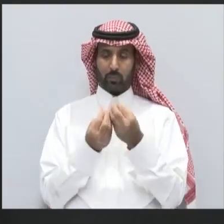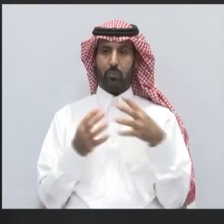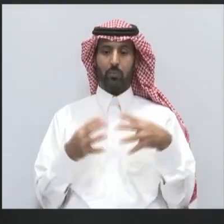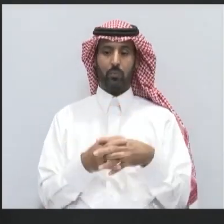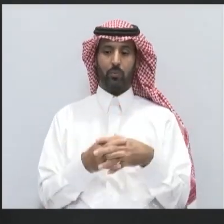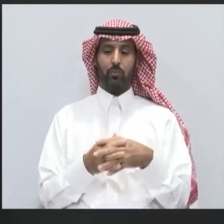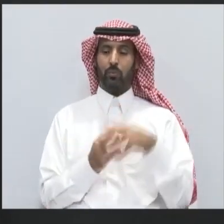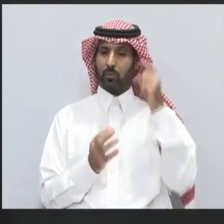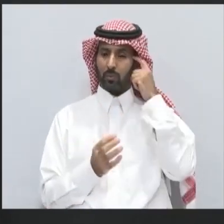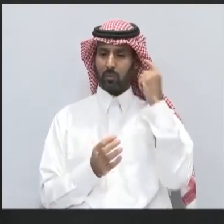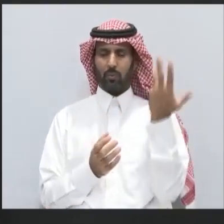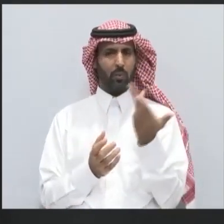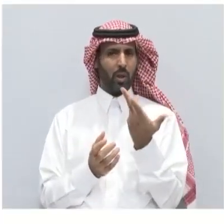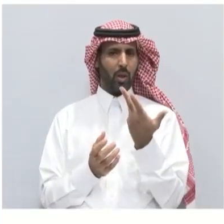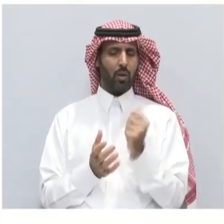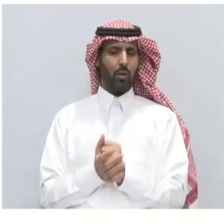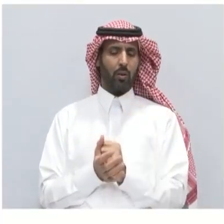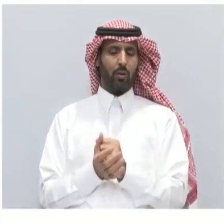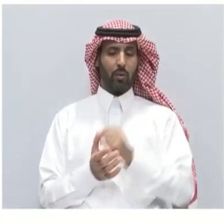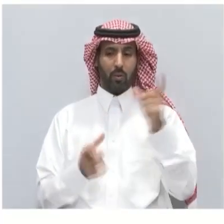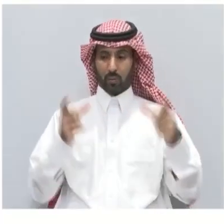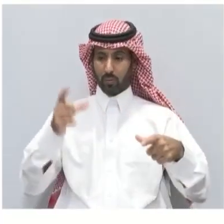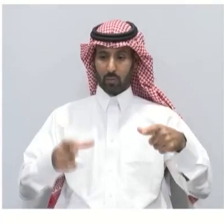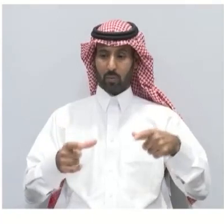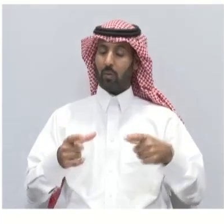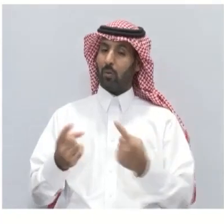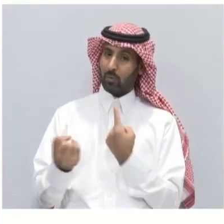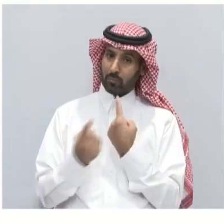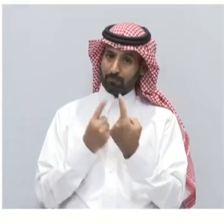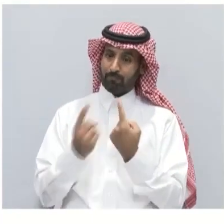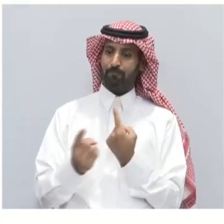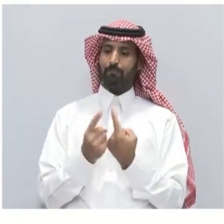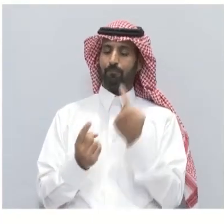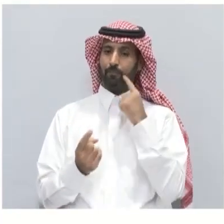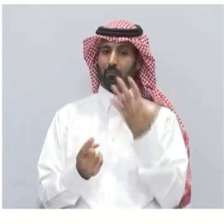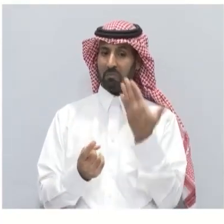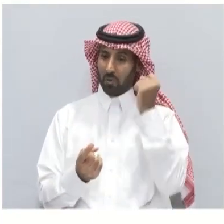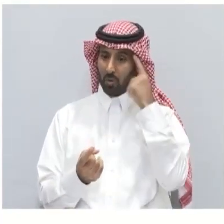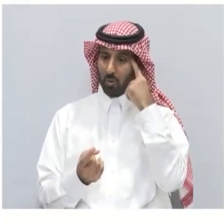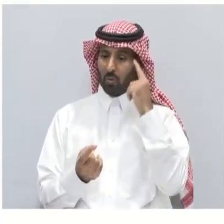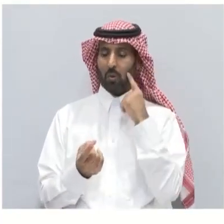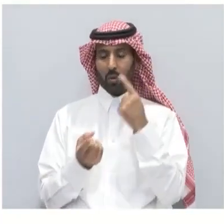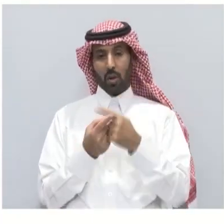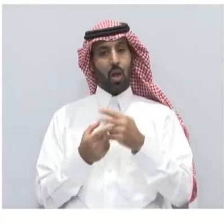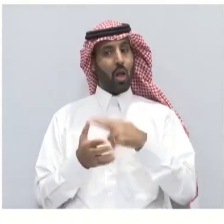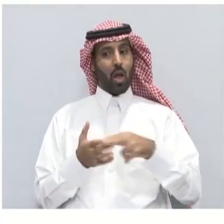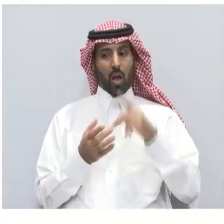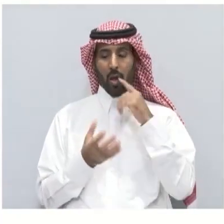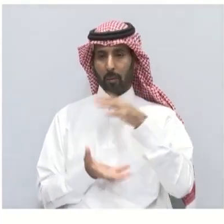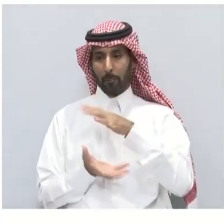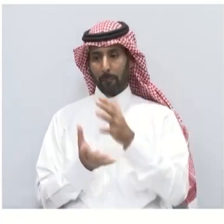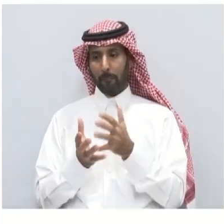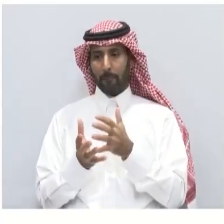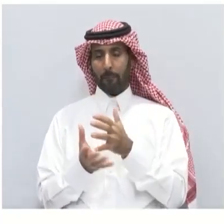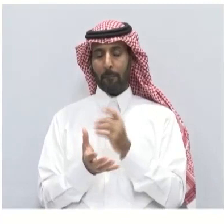is brainstorming? Group discussion to produce ideas or solve problems. So you and